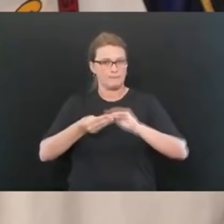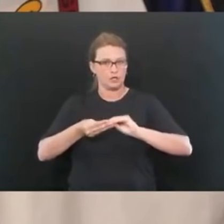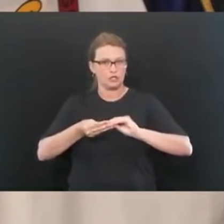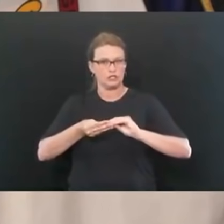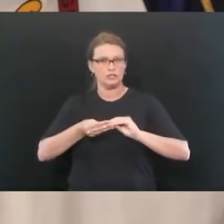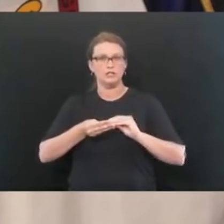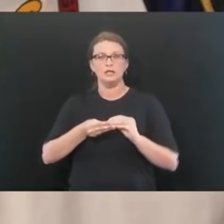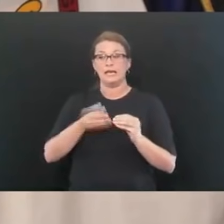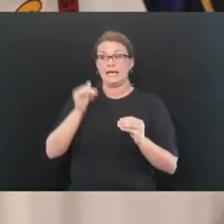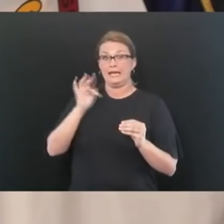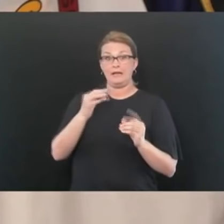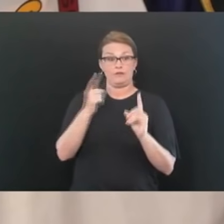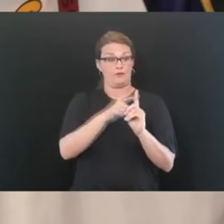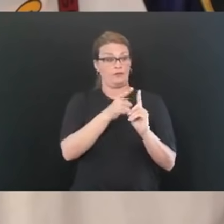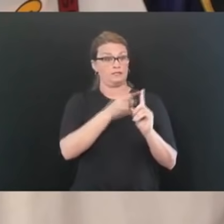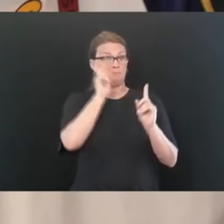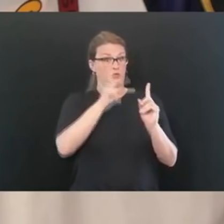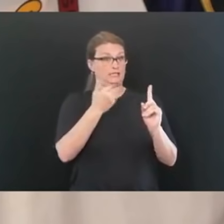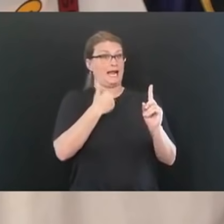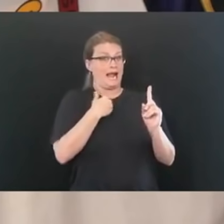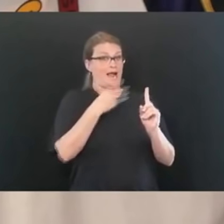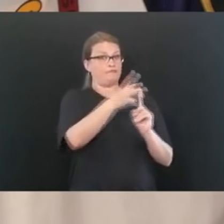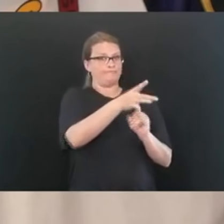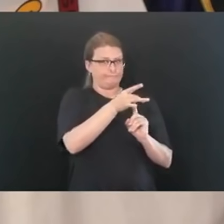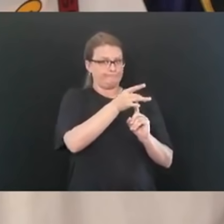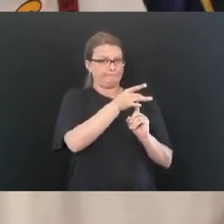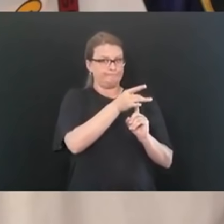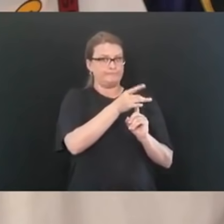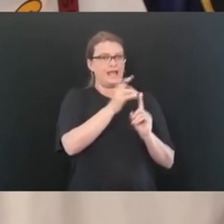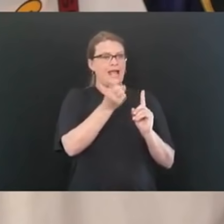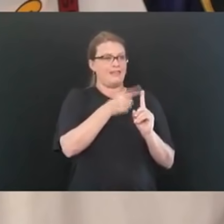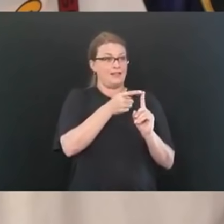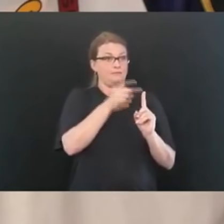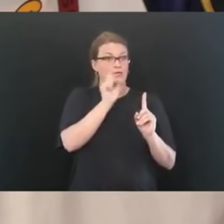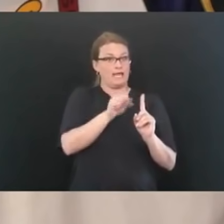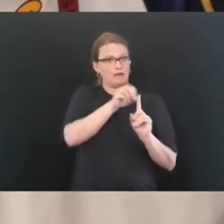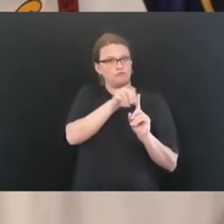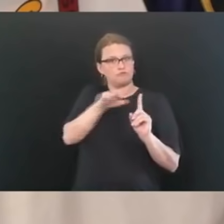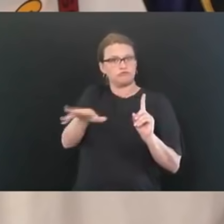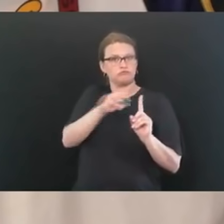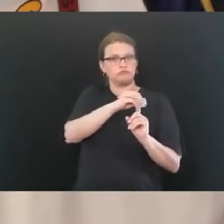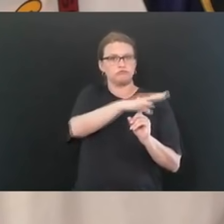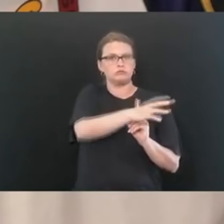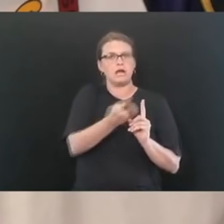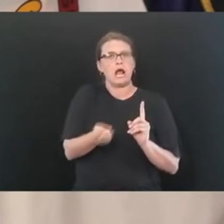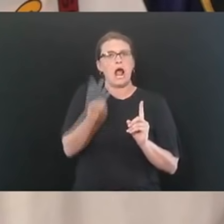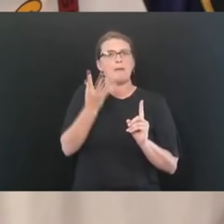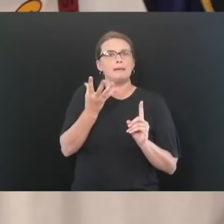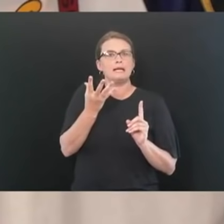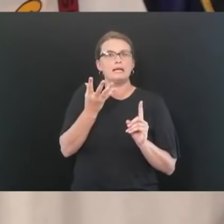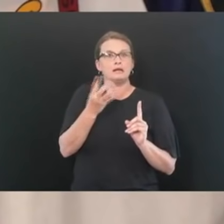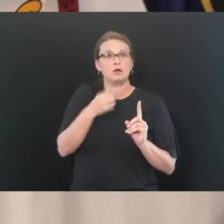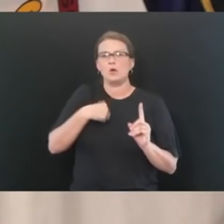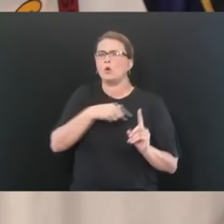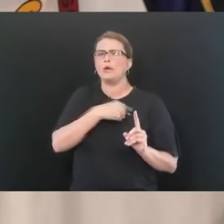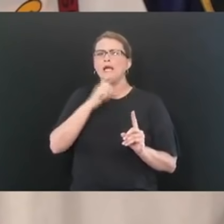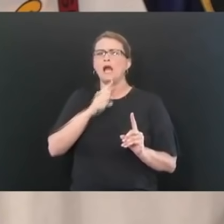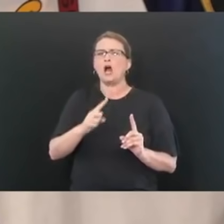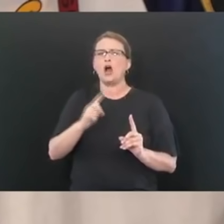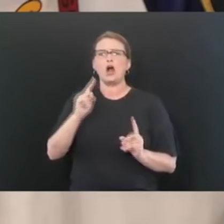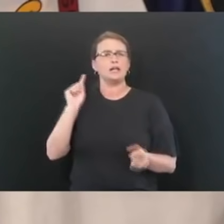this infection? How many people can they infect, or how many people are they infecting? And we had the lowest in the nation,